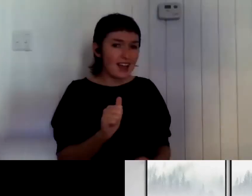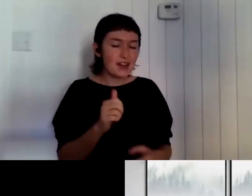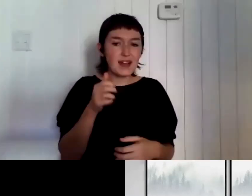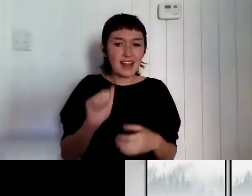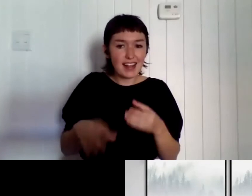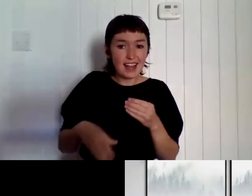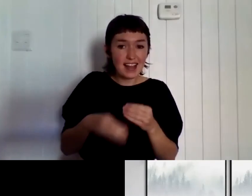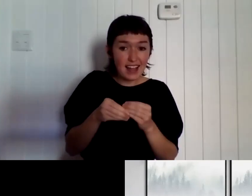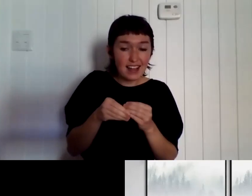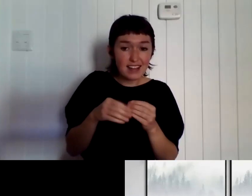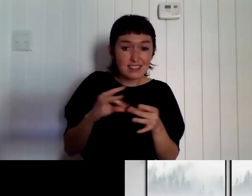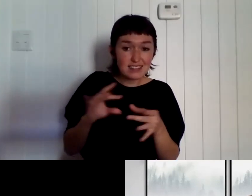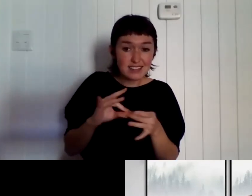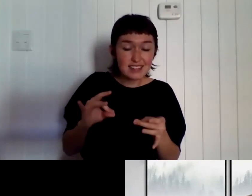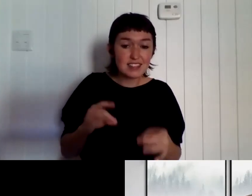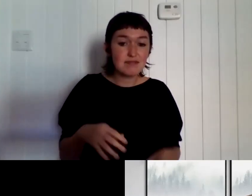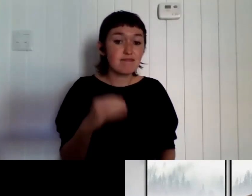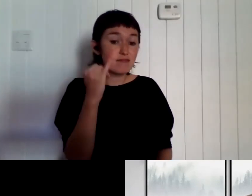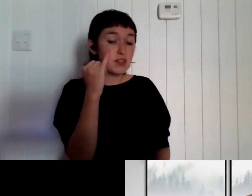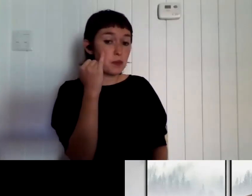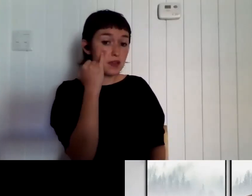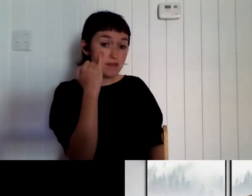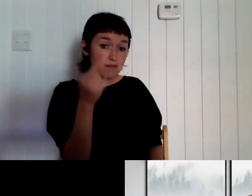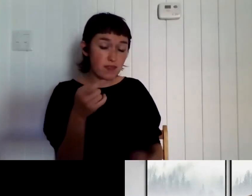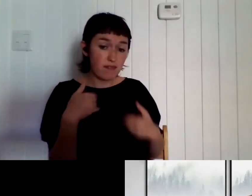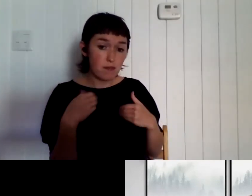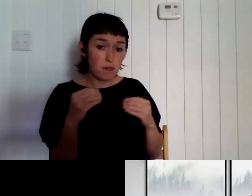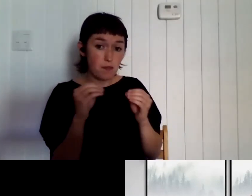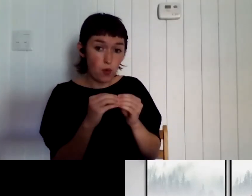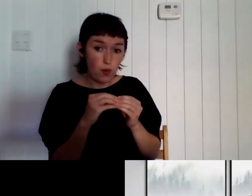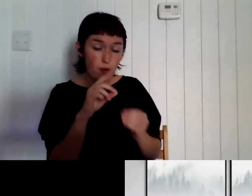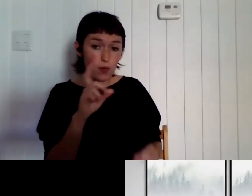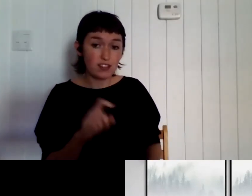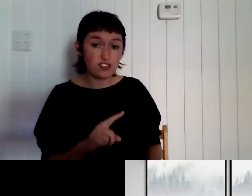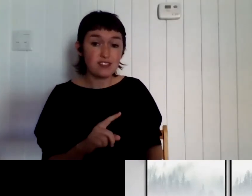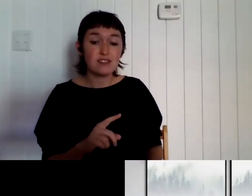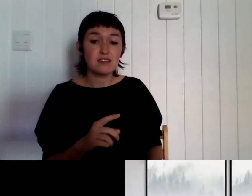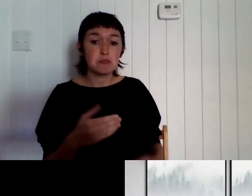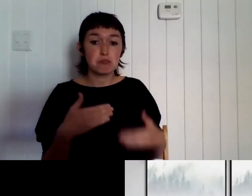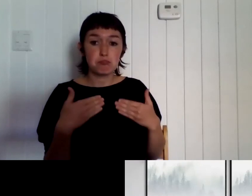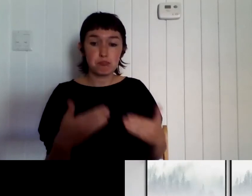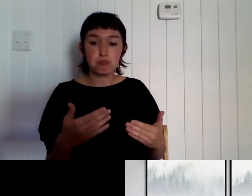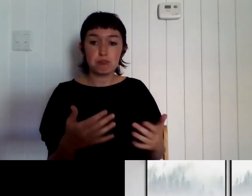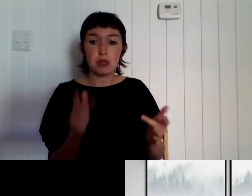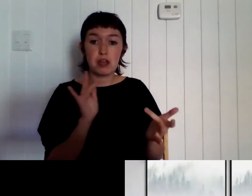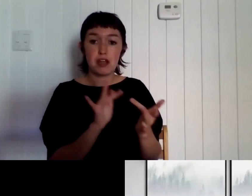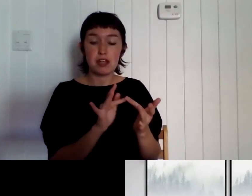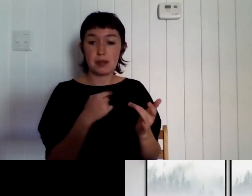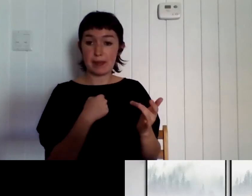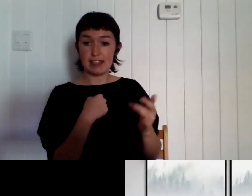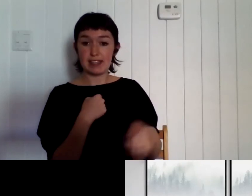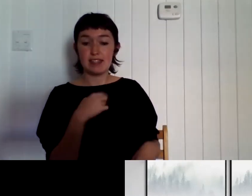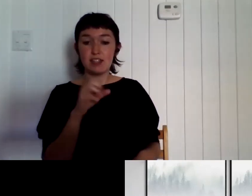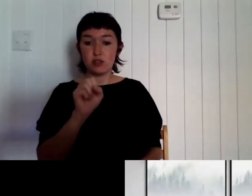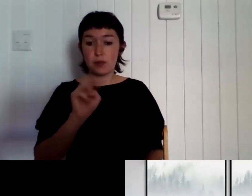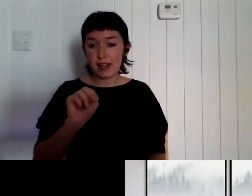I guess if you have more questions and weren't able to get them answered, please feel free to reach out to me on social media. Twitter